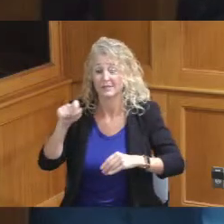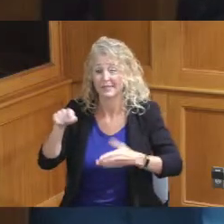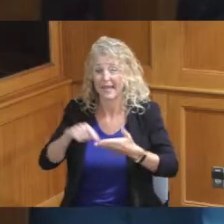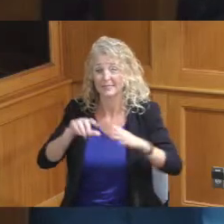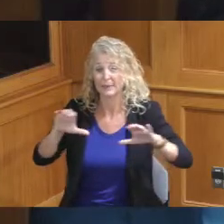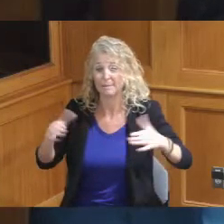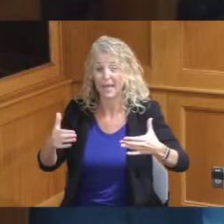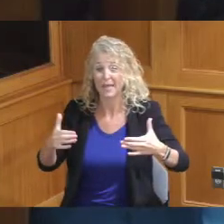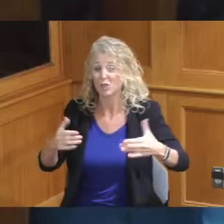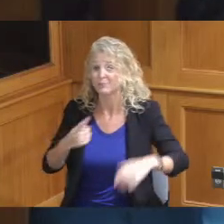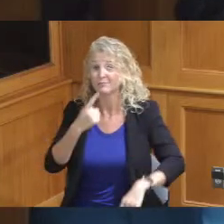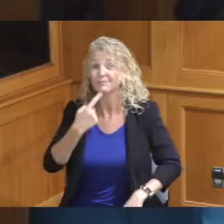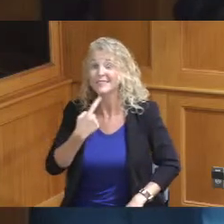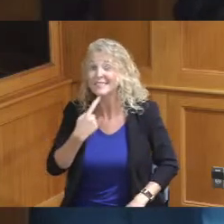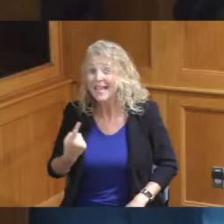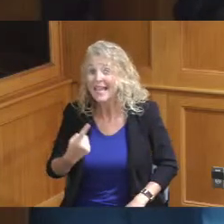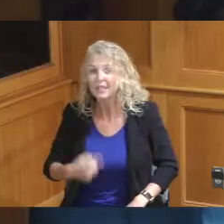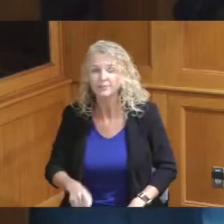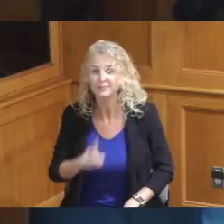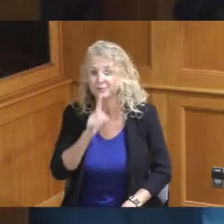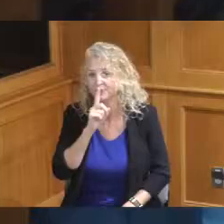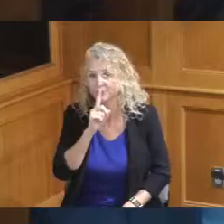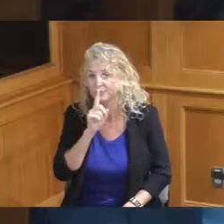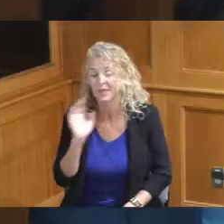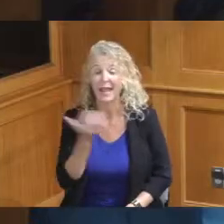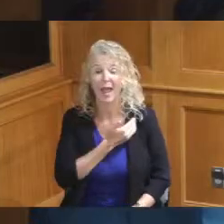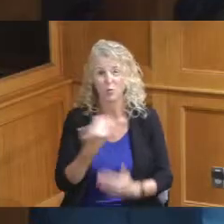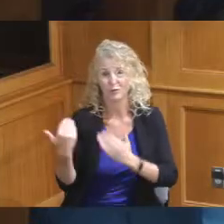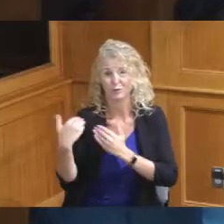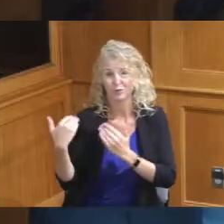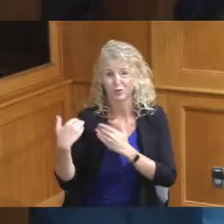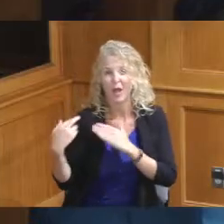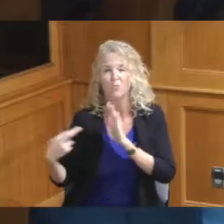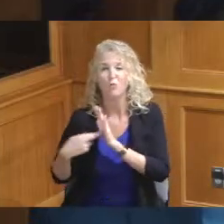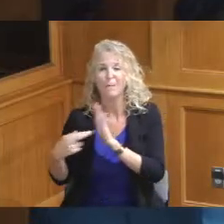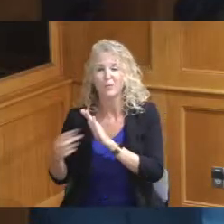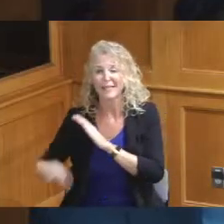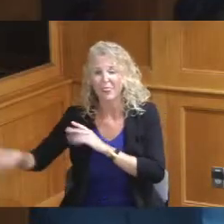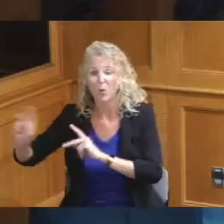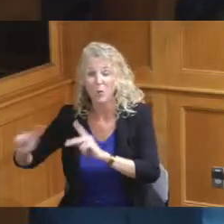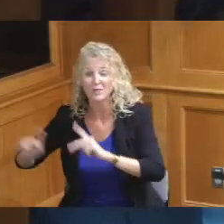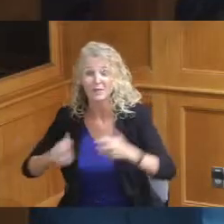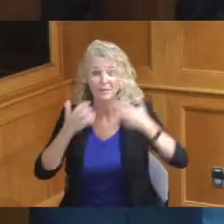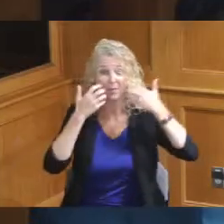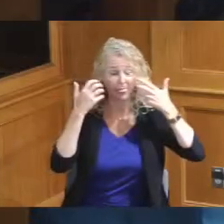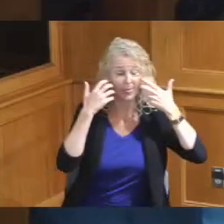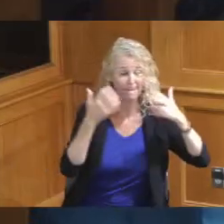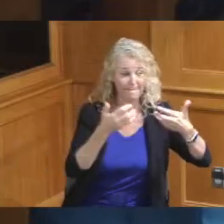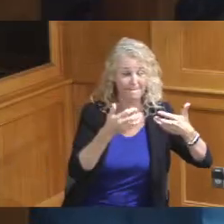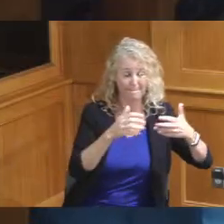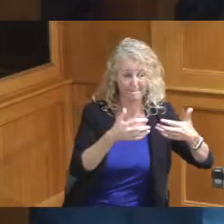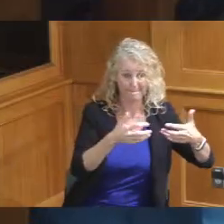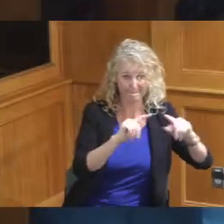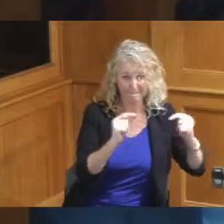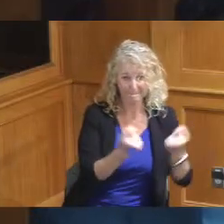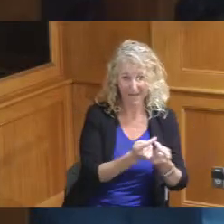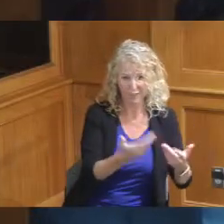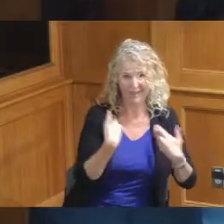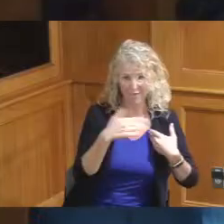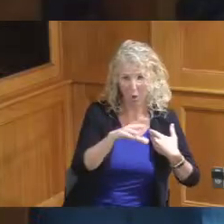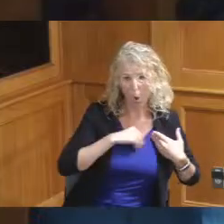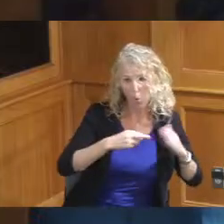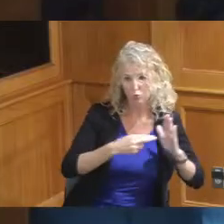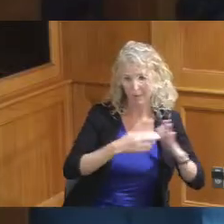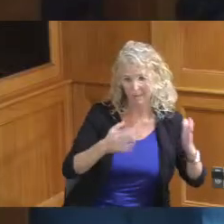County. And our job was to go in and represent the taxpayers, not the Bengals. They have their own lawyers. We were supposed to run out of here and